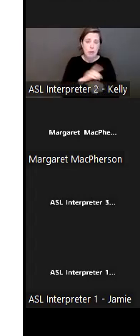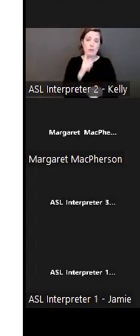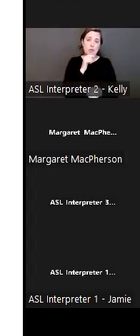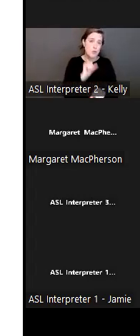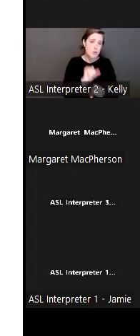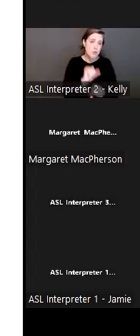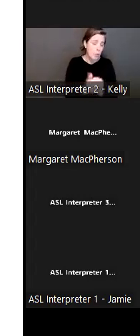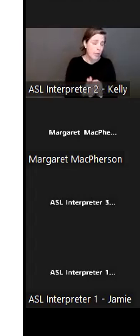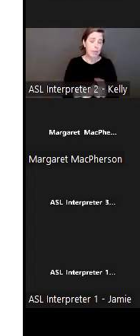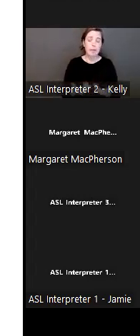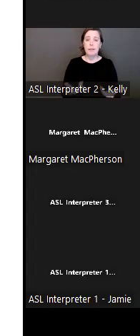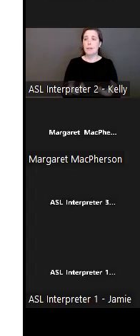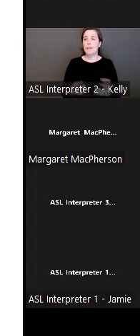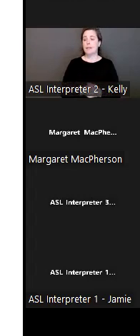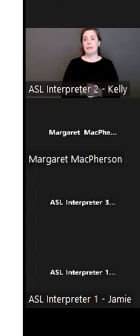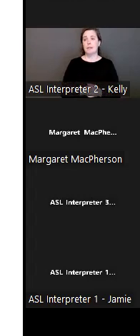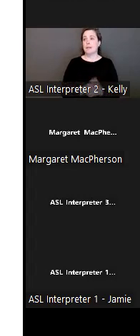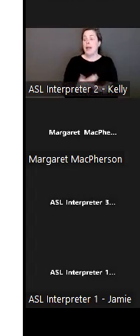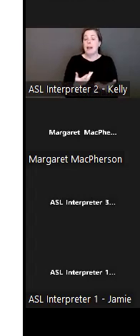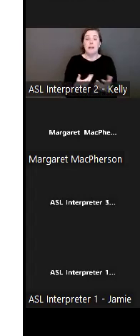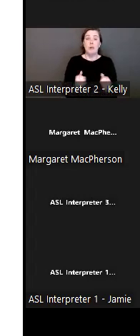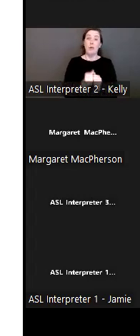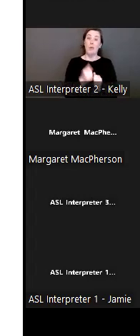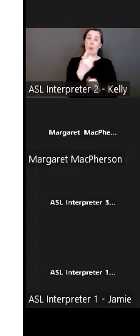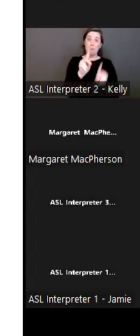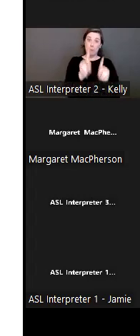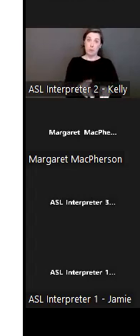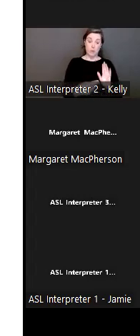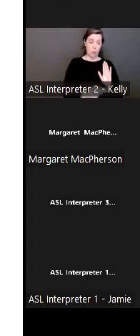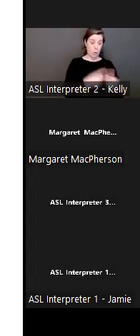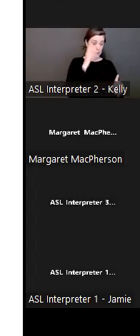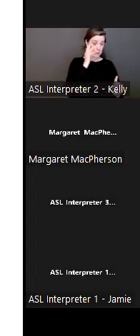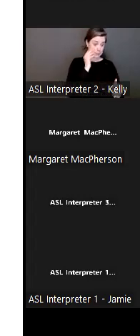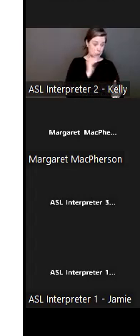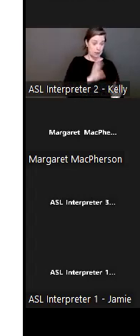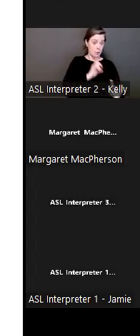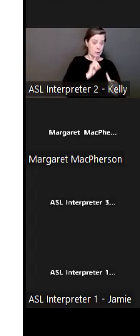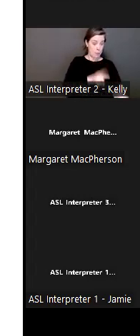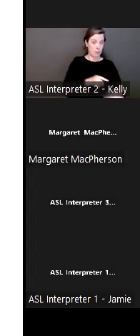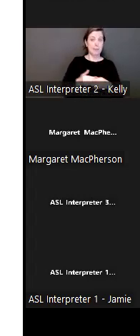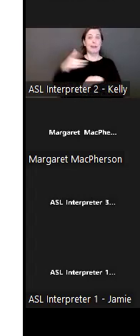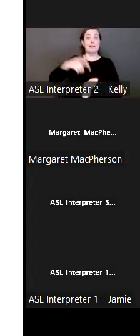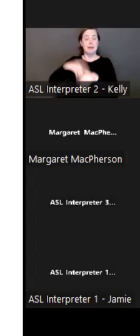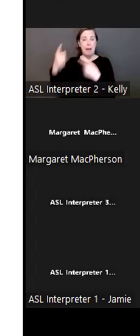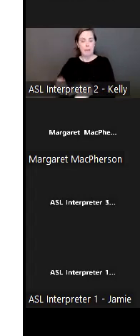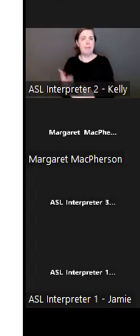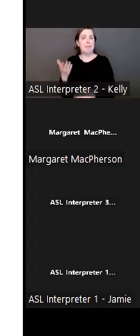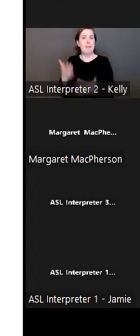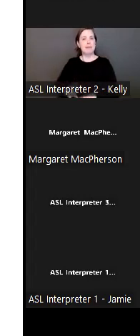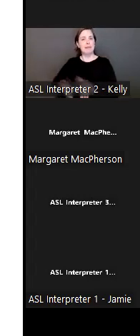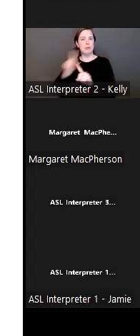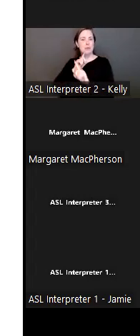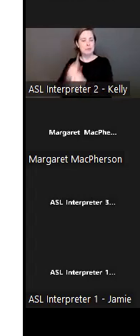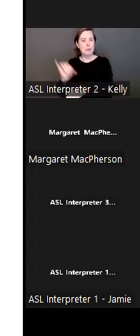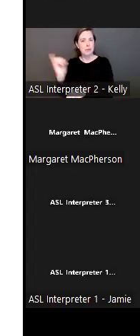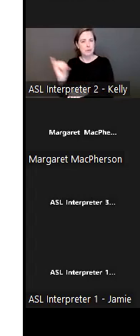look different from one encounter to another, and certainly different people will express their responses in different ways. So it can be, the 4